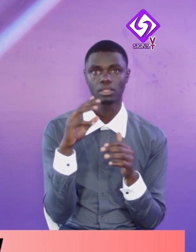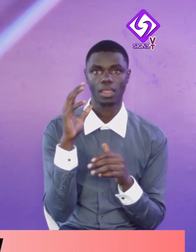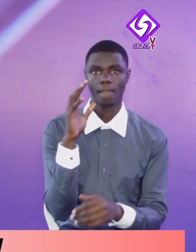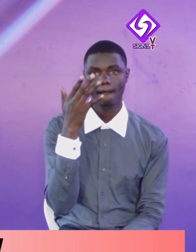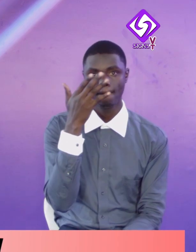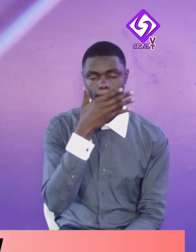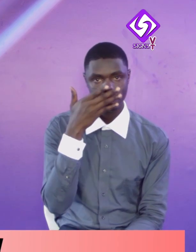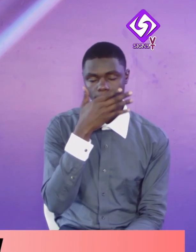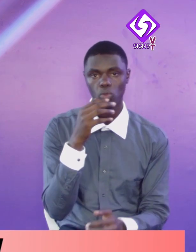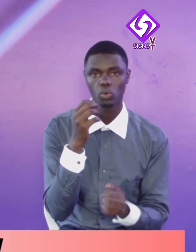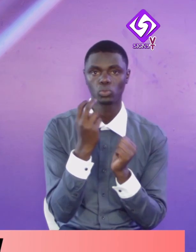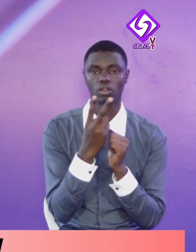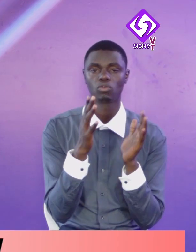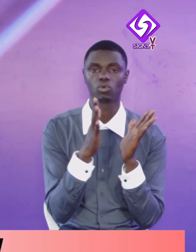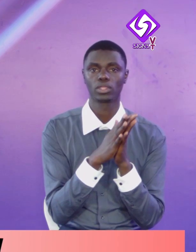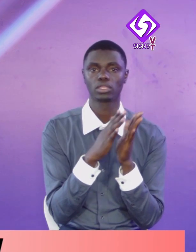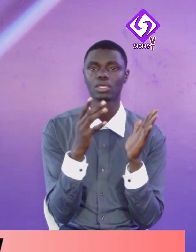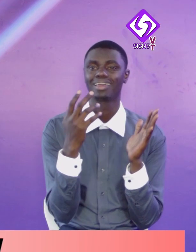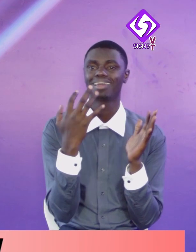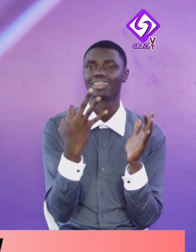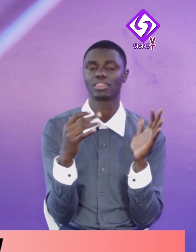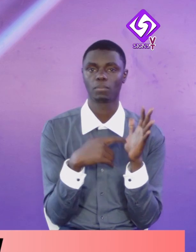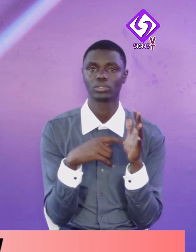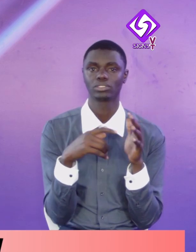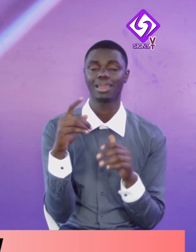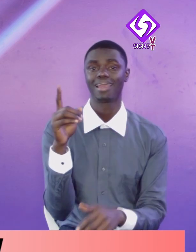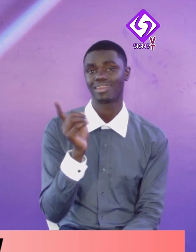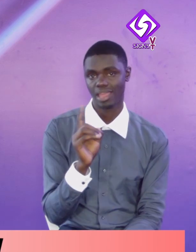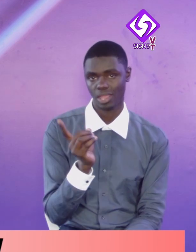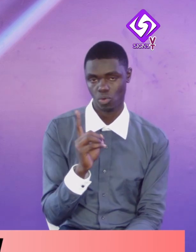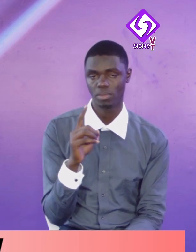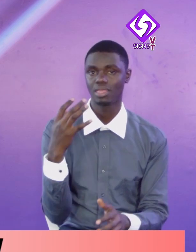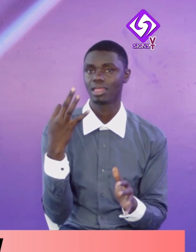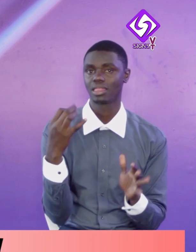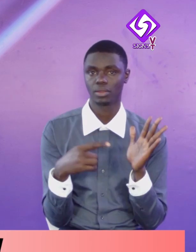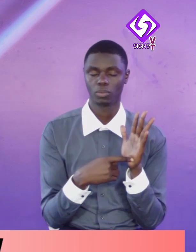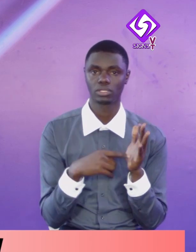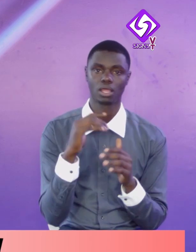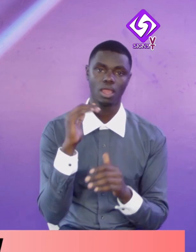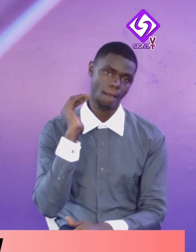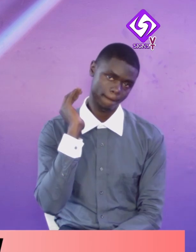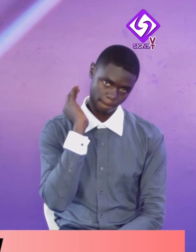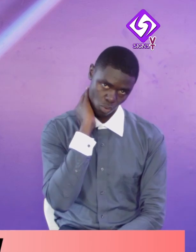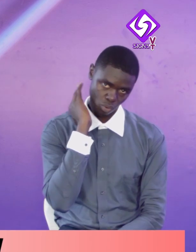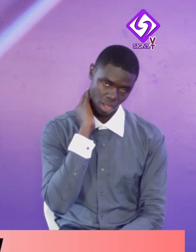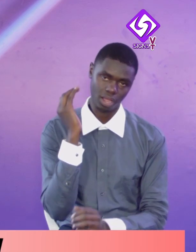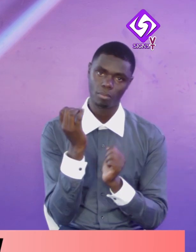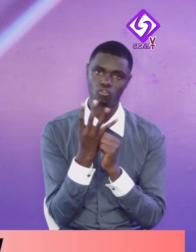United is 12 with 3 points. Nairobi United is 13 with 3 points. Muranga Seal is